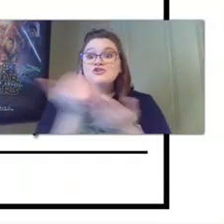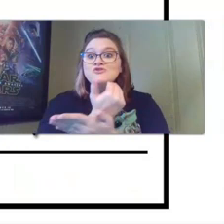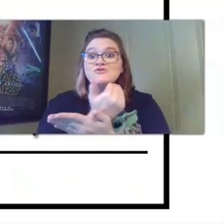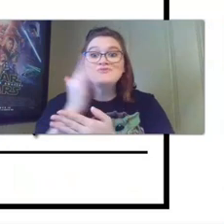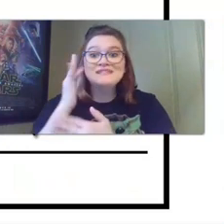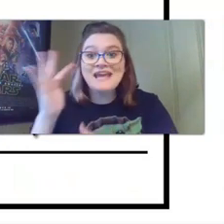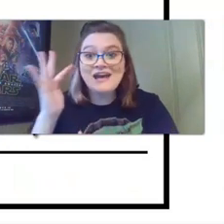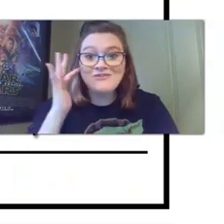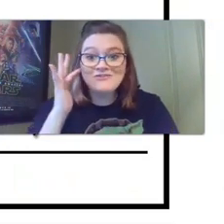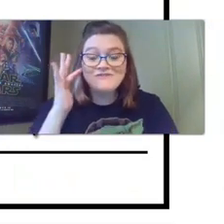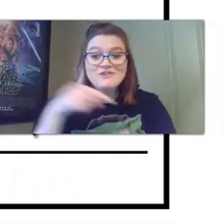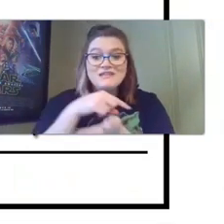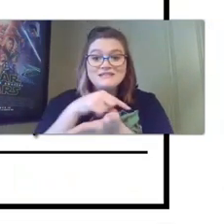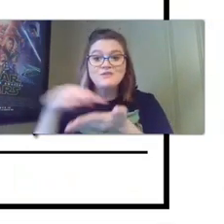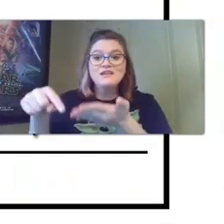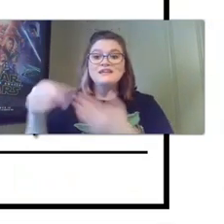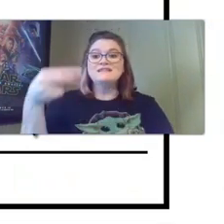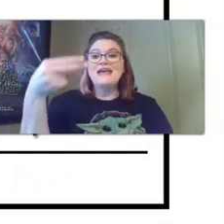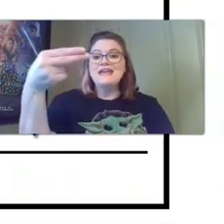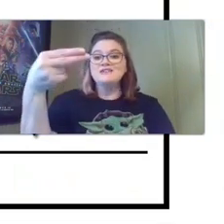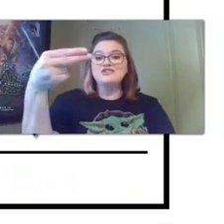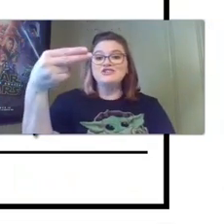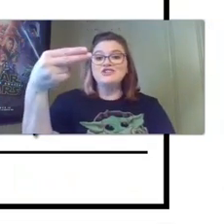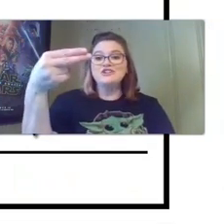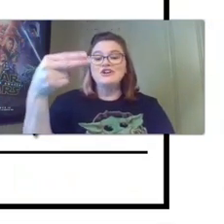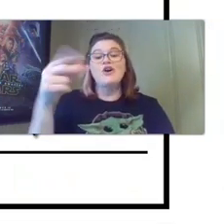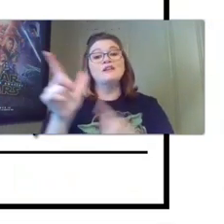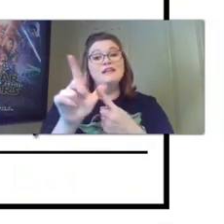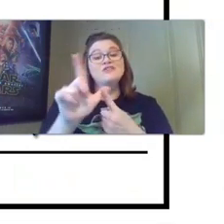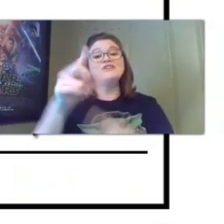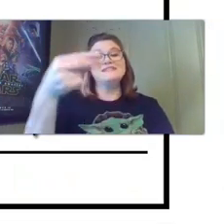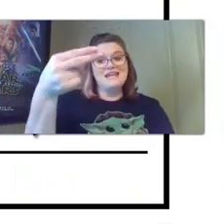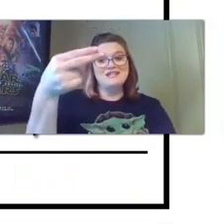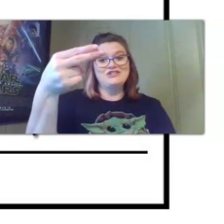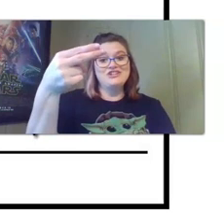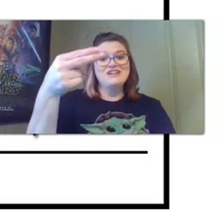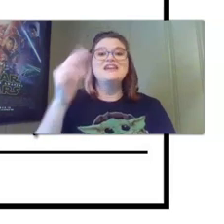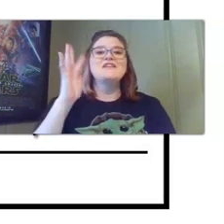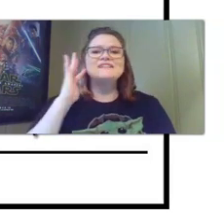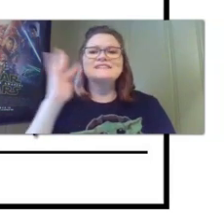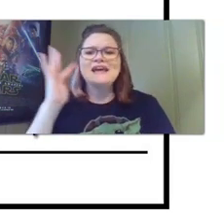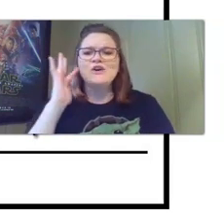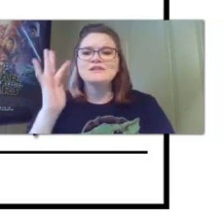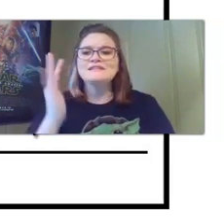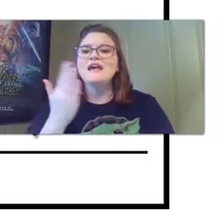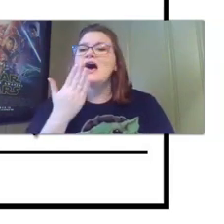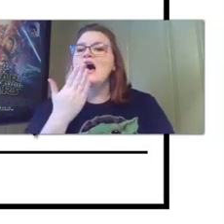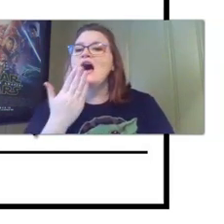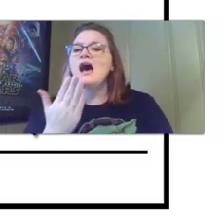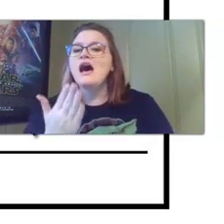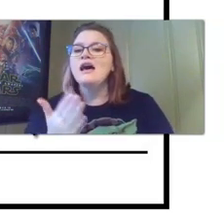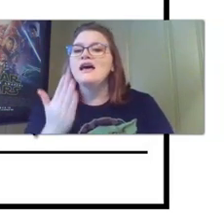Our new sound for this week is H. Our letter is H. The sound